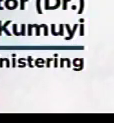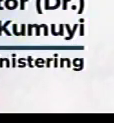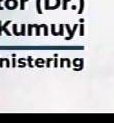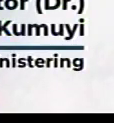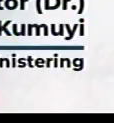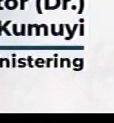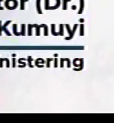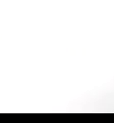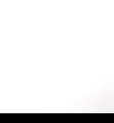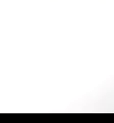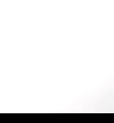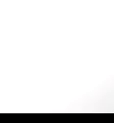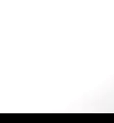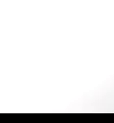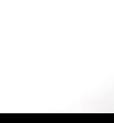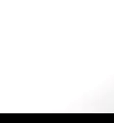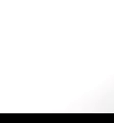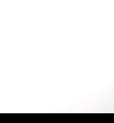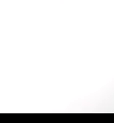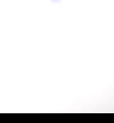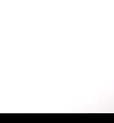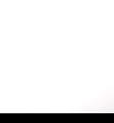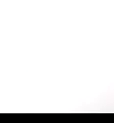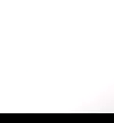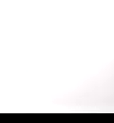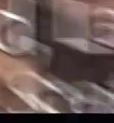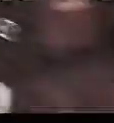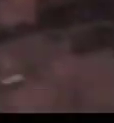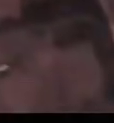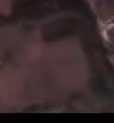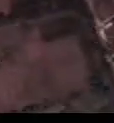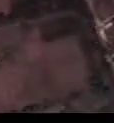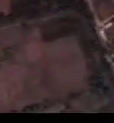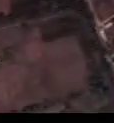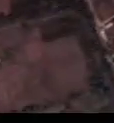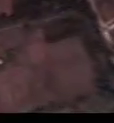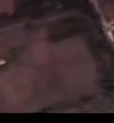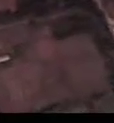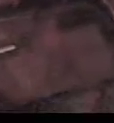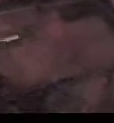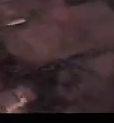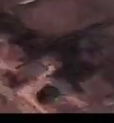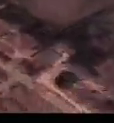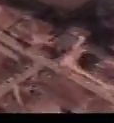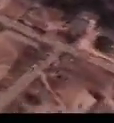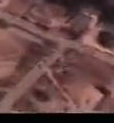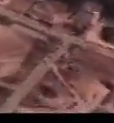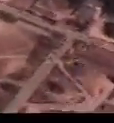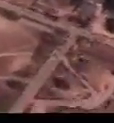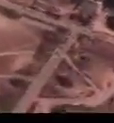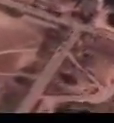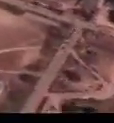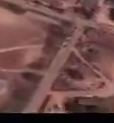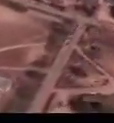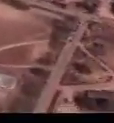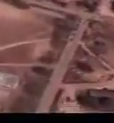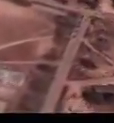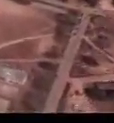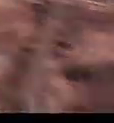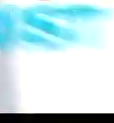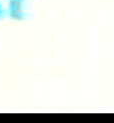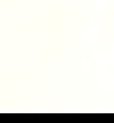F. Kumuyi at the GCK July edition, live at Ikorodu, Lagos State, Nigeria.